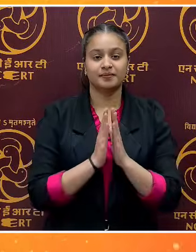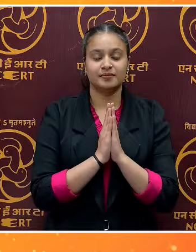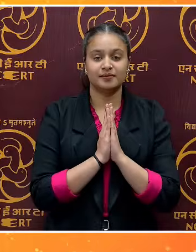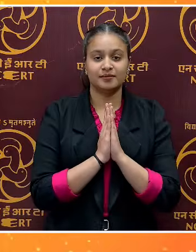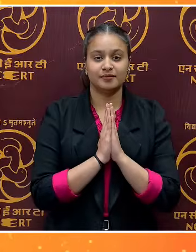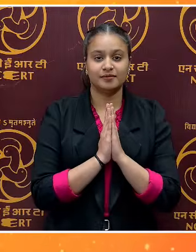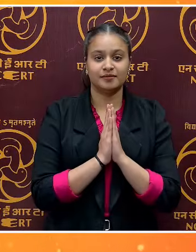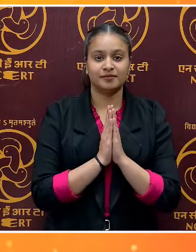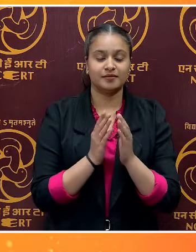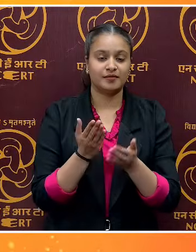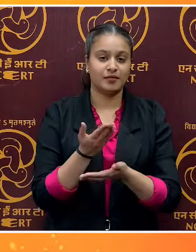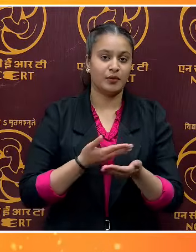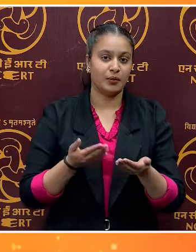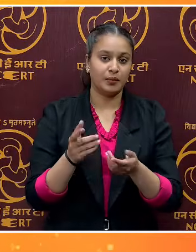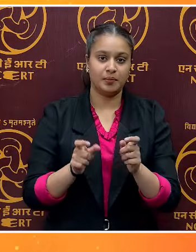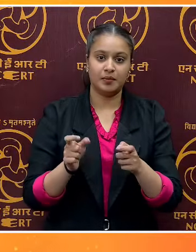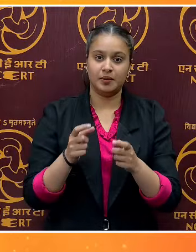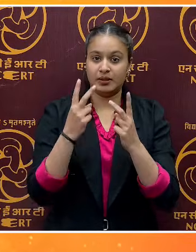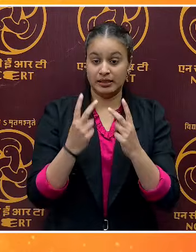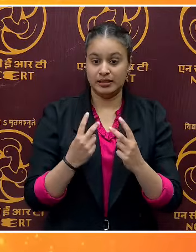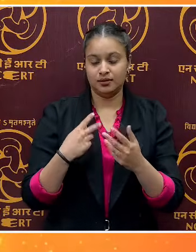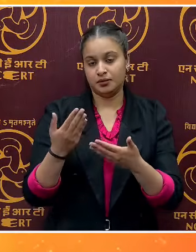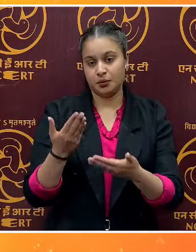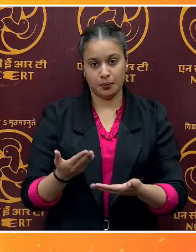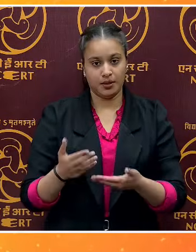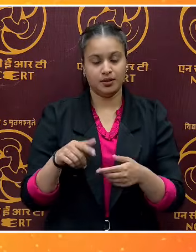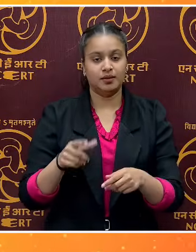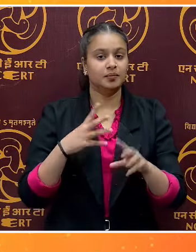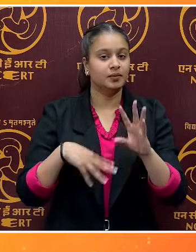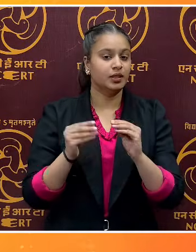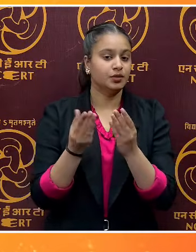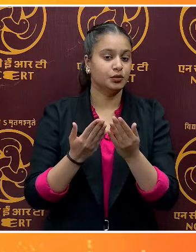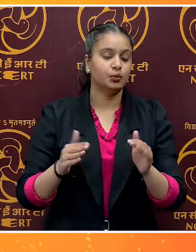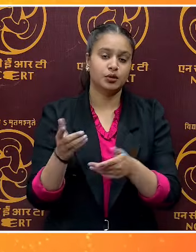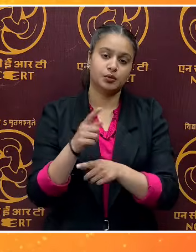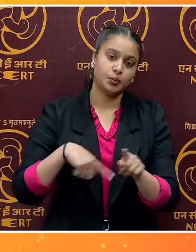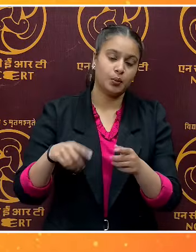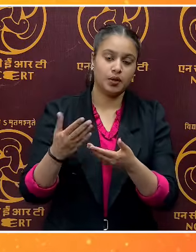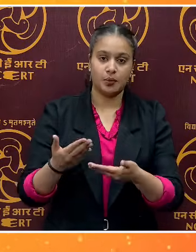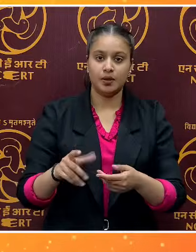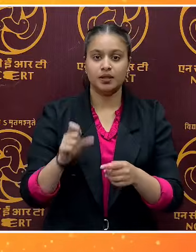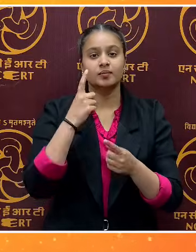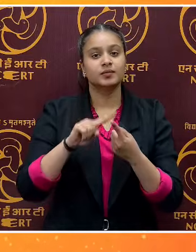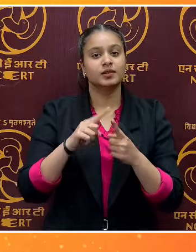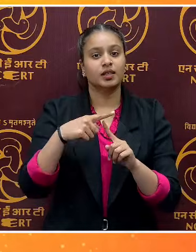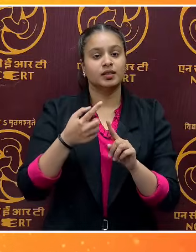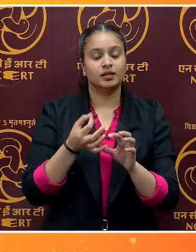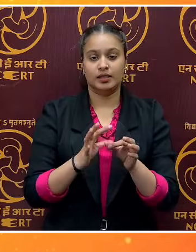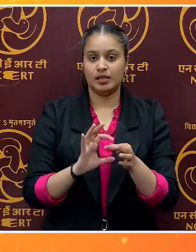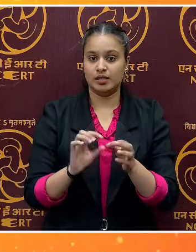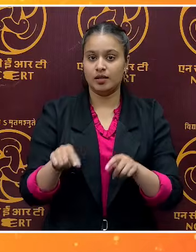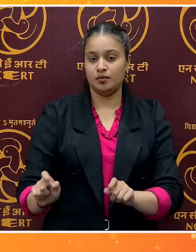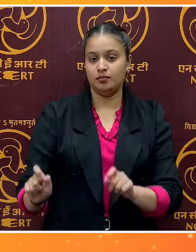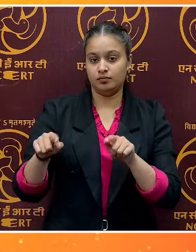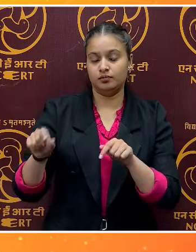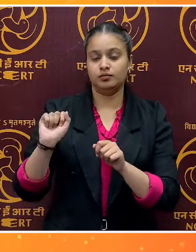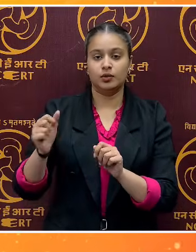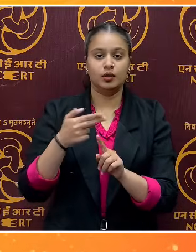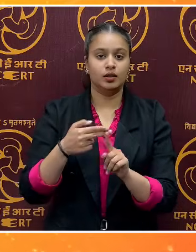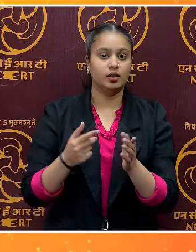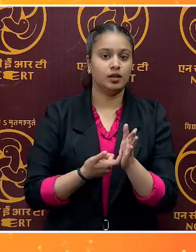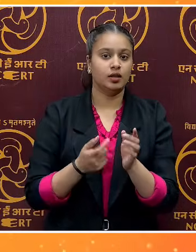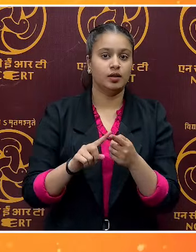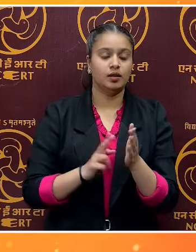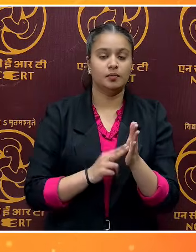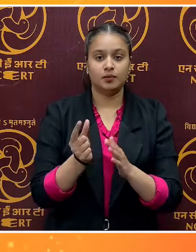Namaskar. Very warm welcome to all the viewers and learners in this live interaction of CIT and CRT. I am Renu Bhatt with you all and you are watching